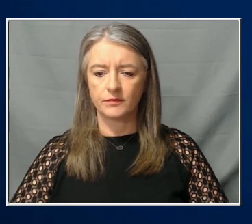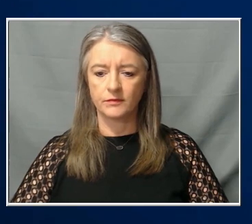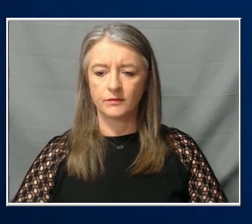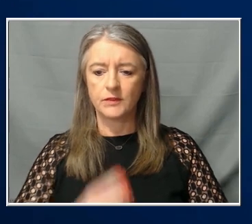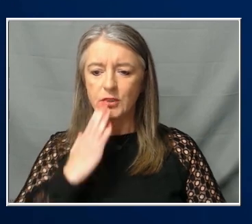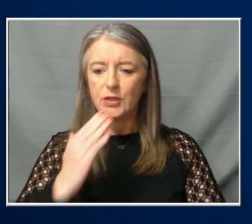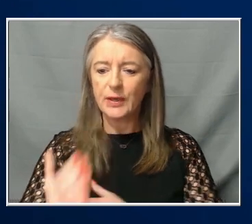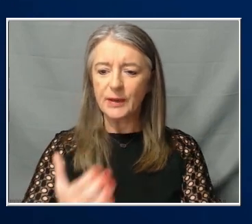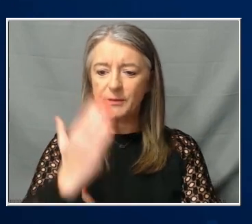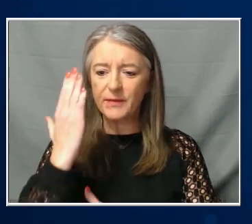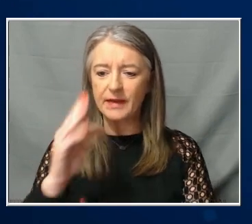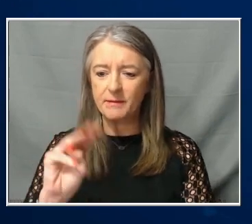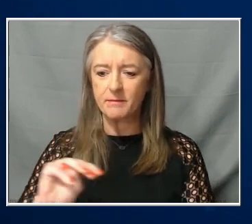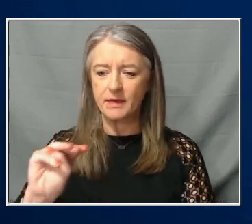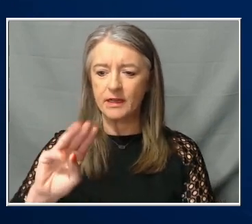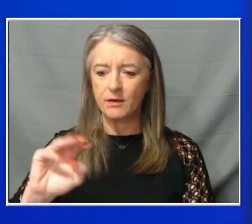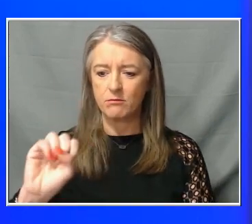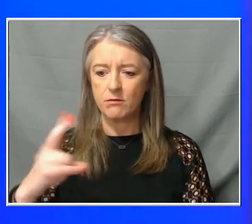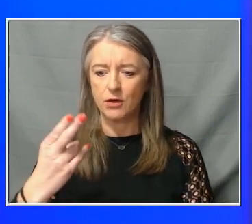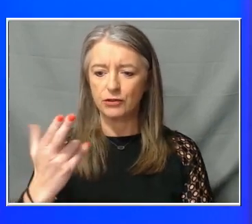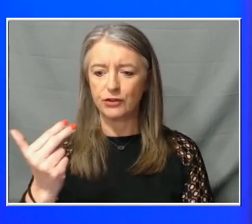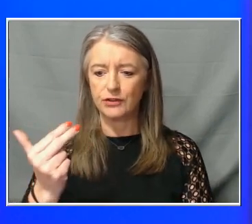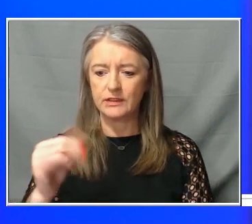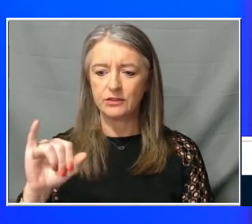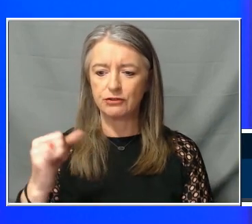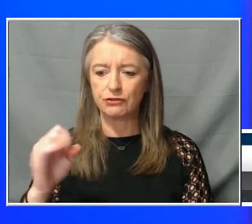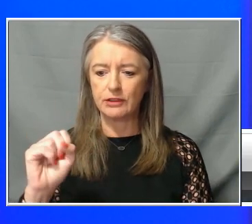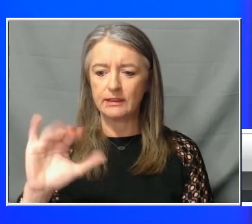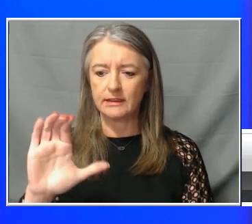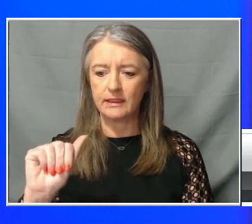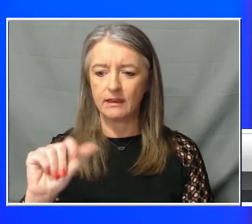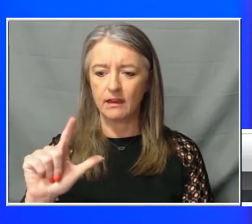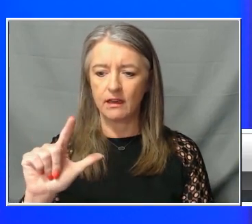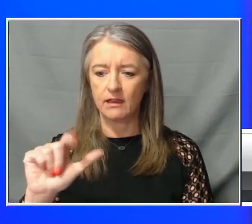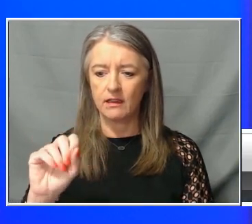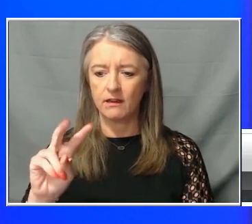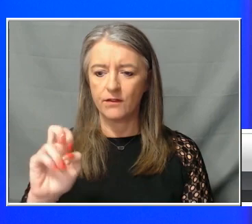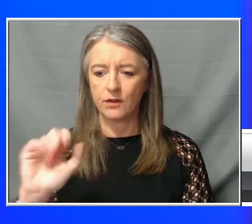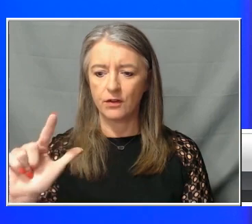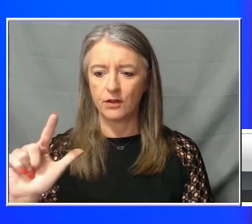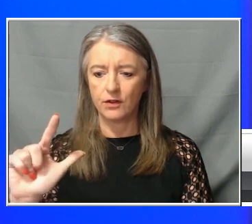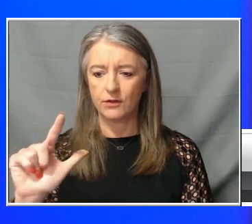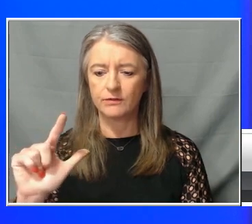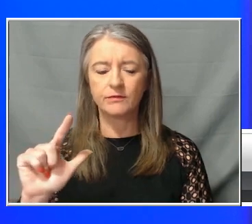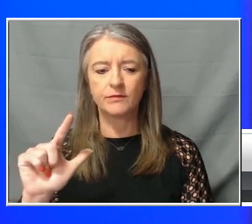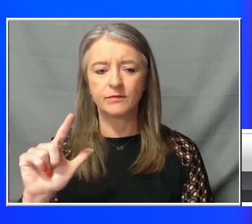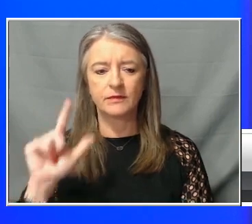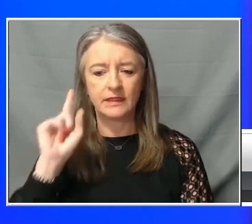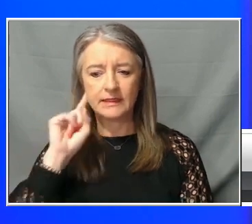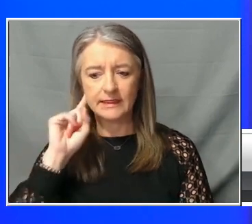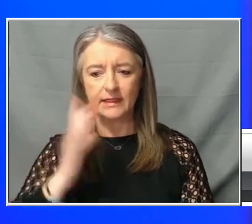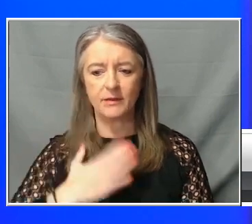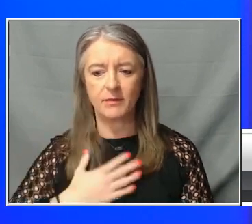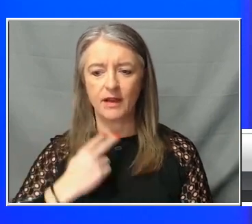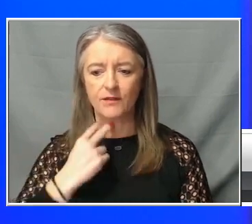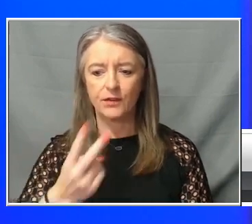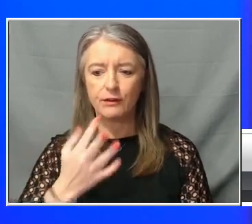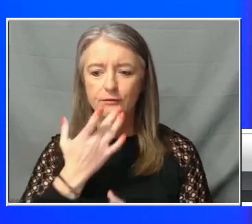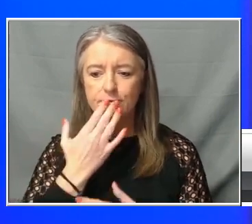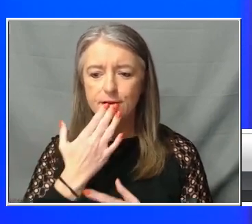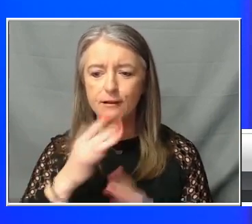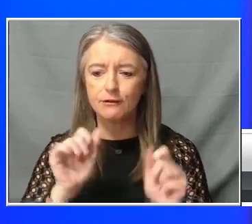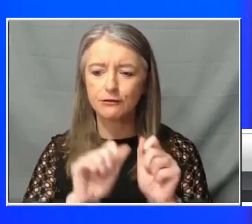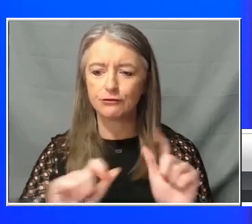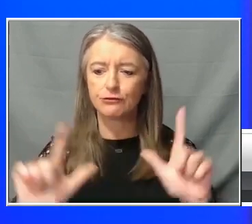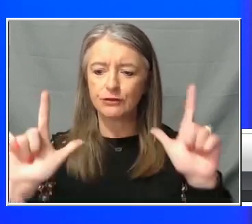Good morning. It is Monday, March 13th. I'm Jessica Lovell, and welcome to the Morning Medical Update. The sound of my voice, the colors on your screen,